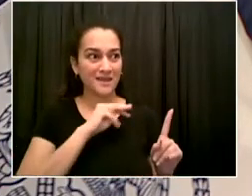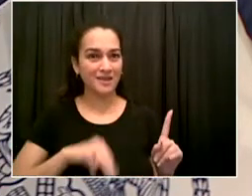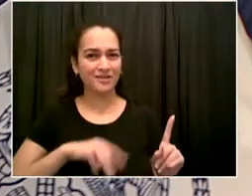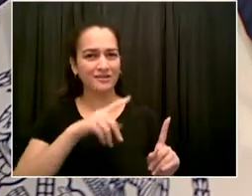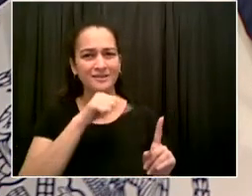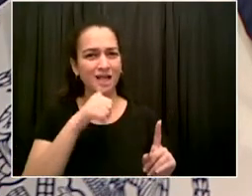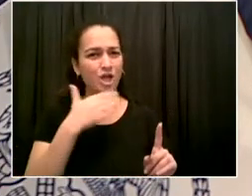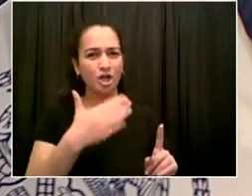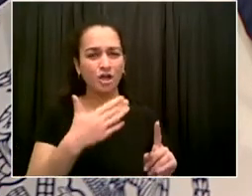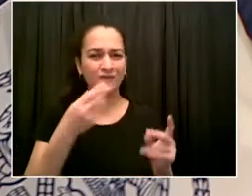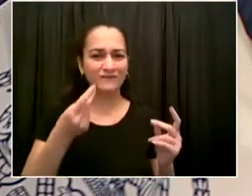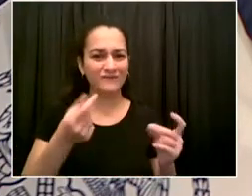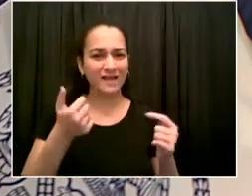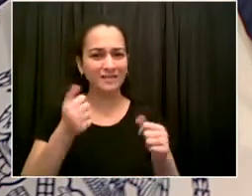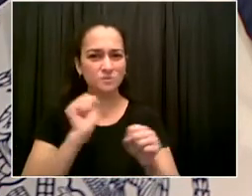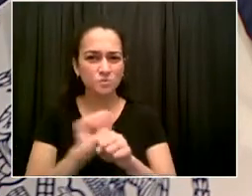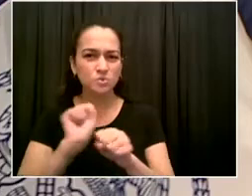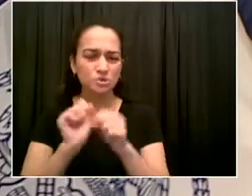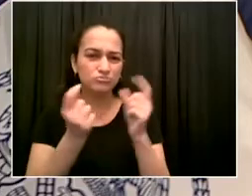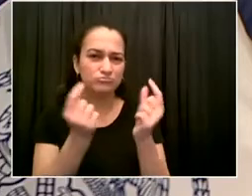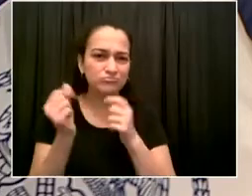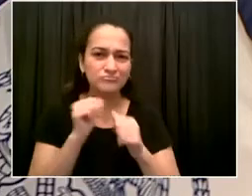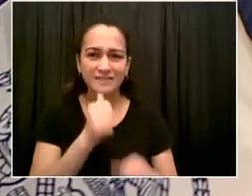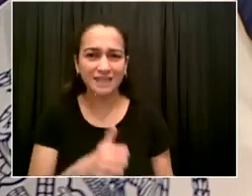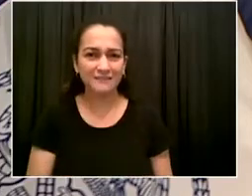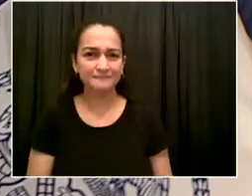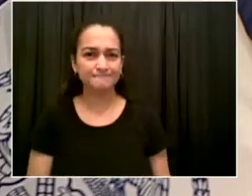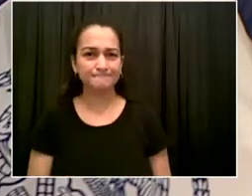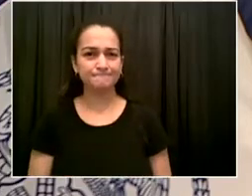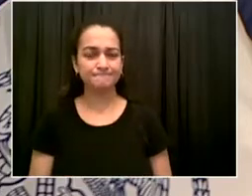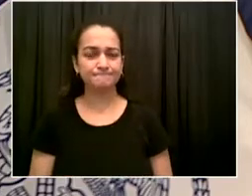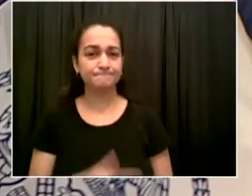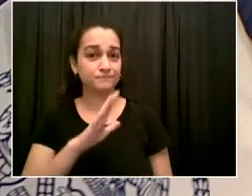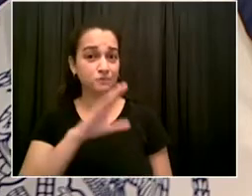I have not seen the report. Two,